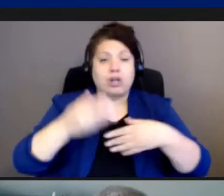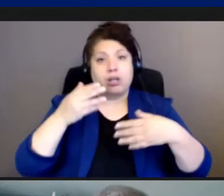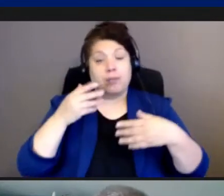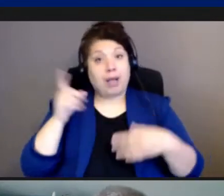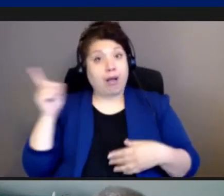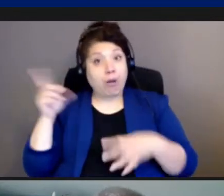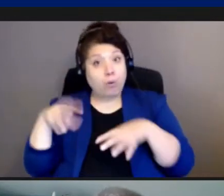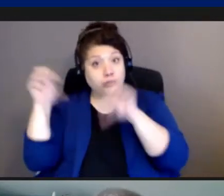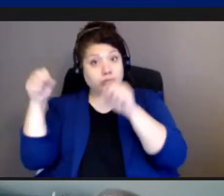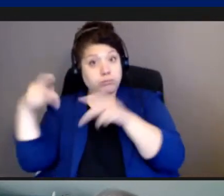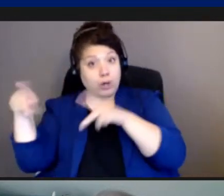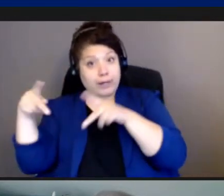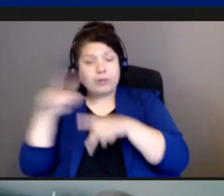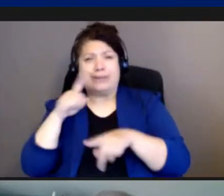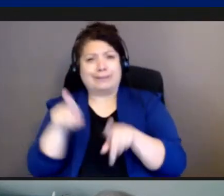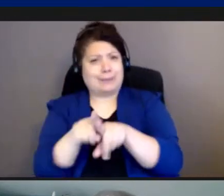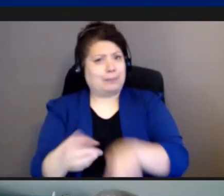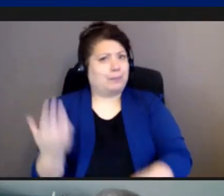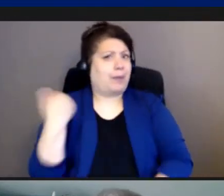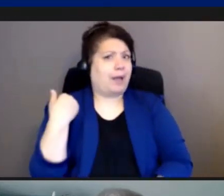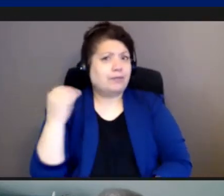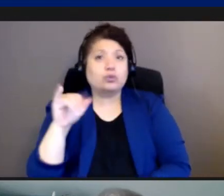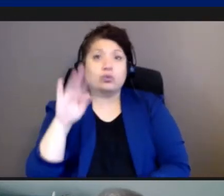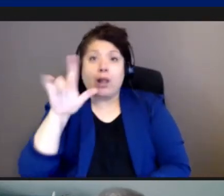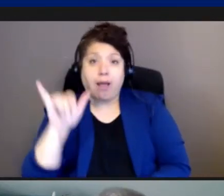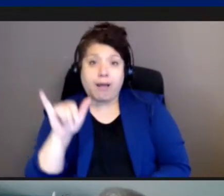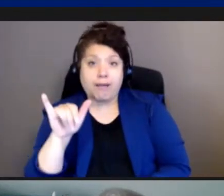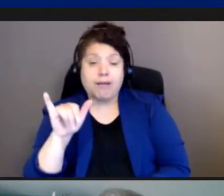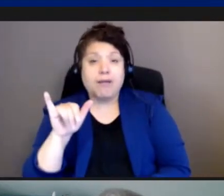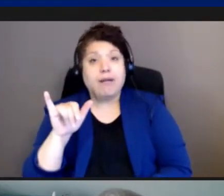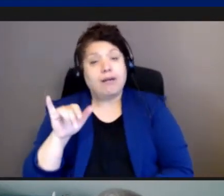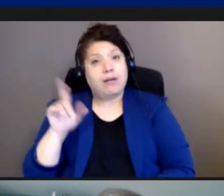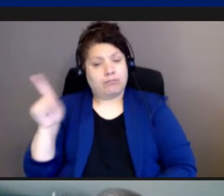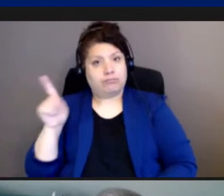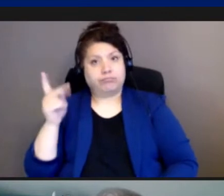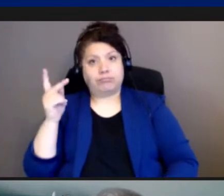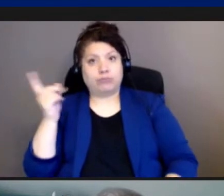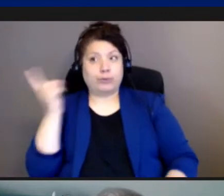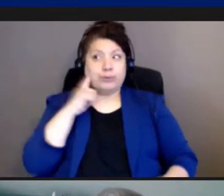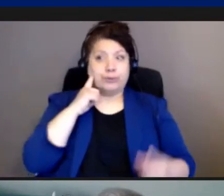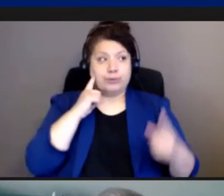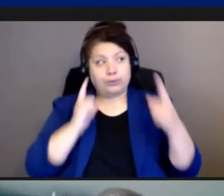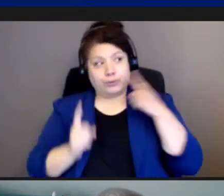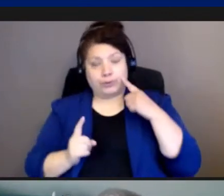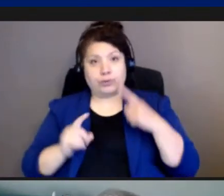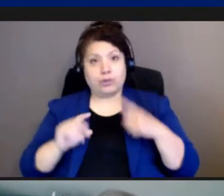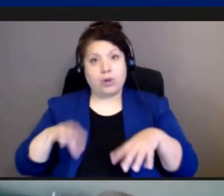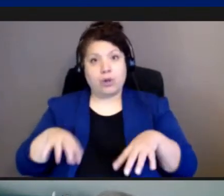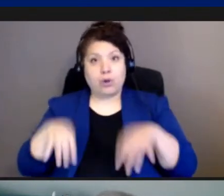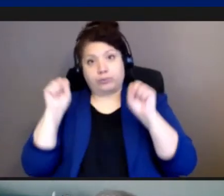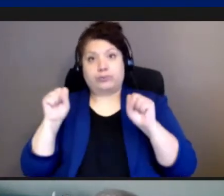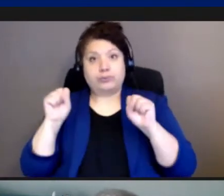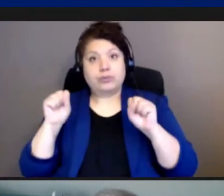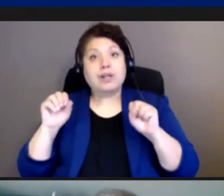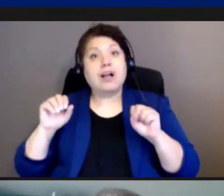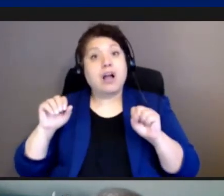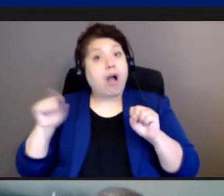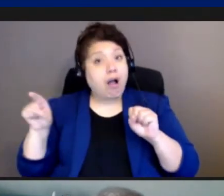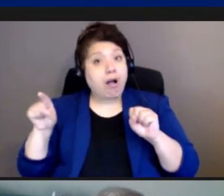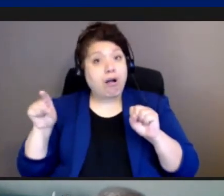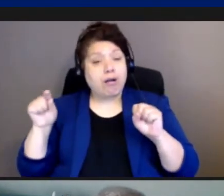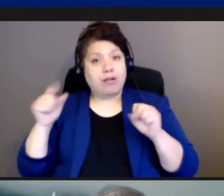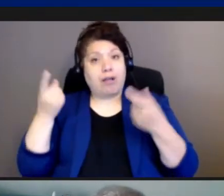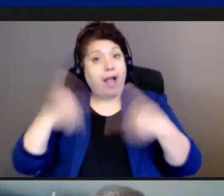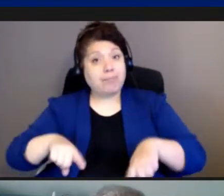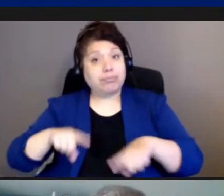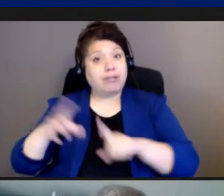experienced in July, where we were seeing those events that ended up being super spreader events, where one person